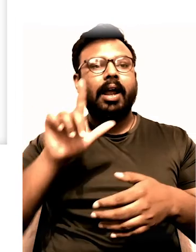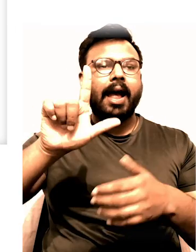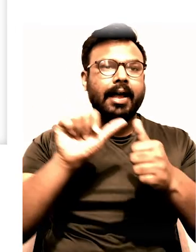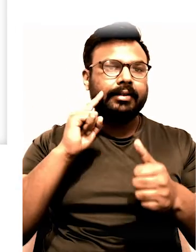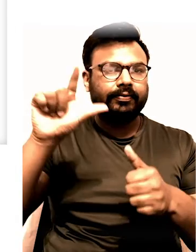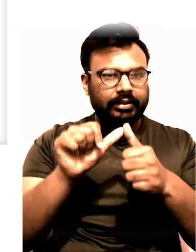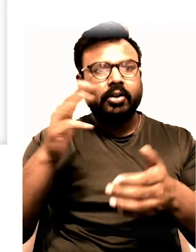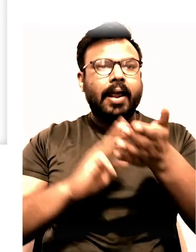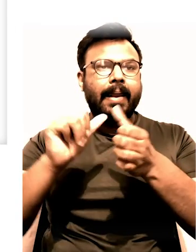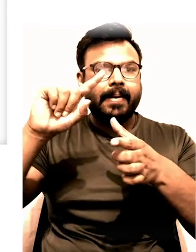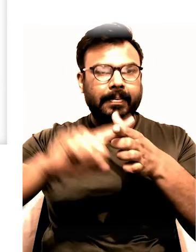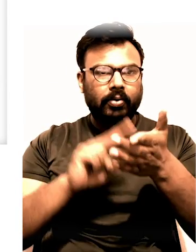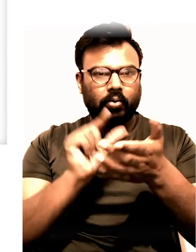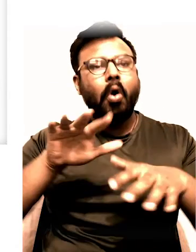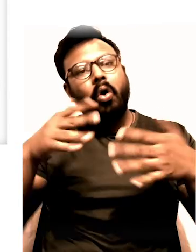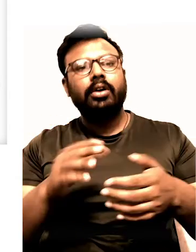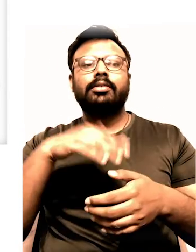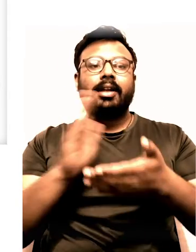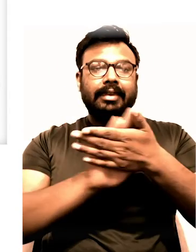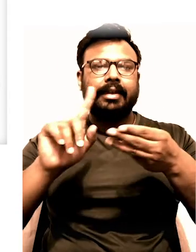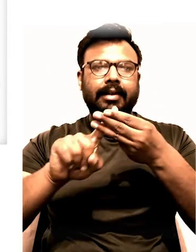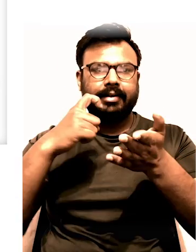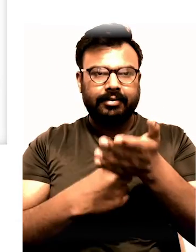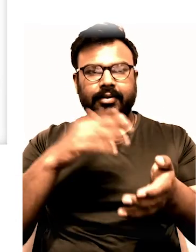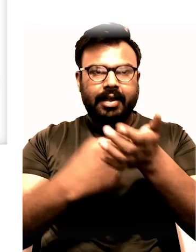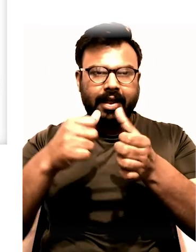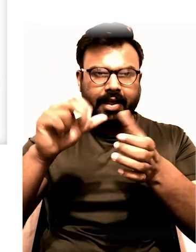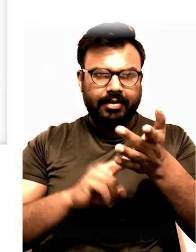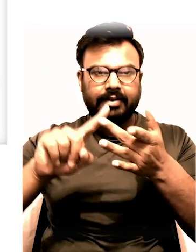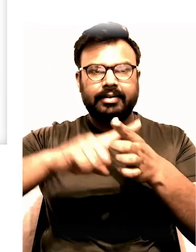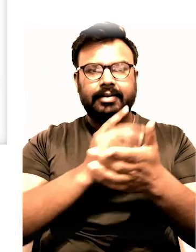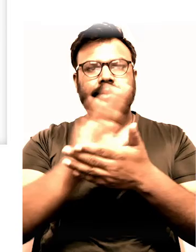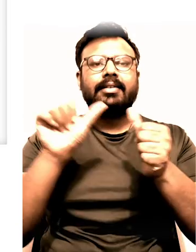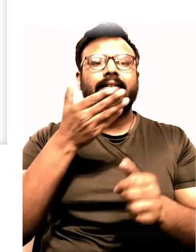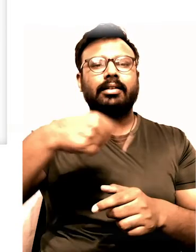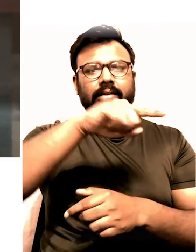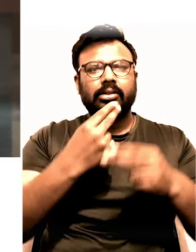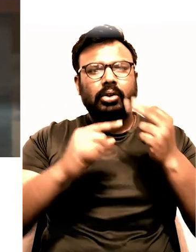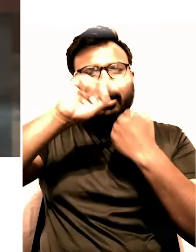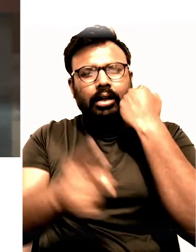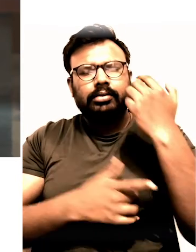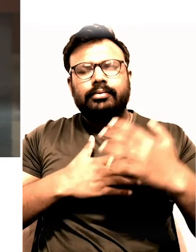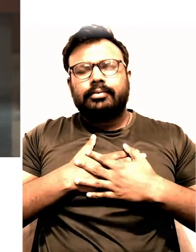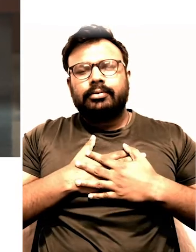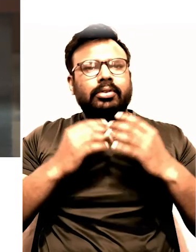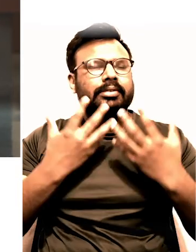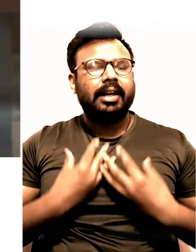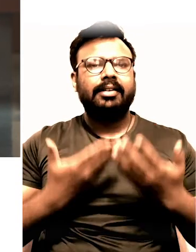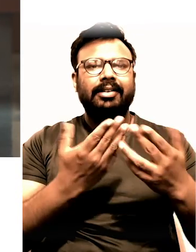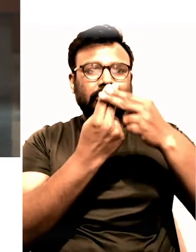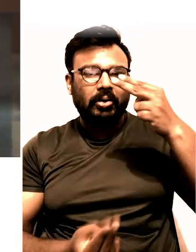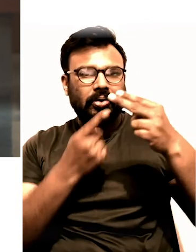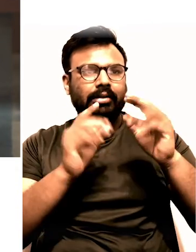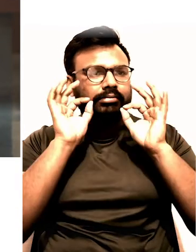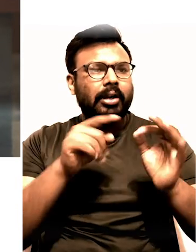Unlike the story of Soni Mahiwal, Laila Majnu or Heer Ranjha, which end tragically, this love story does take a